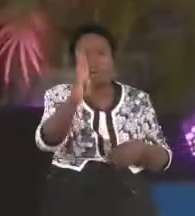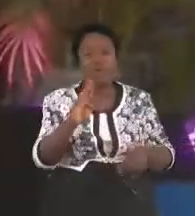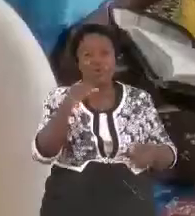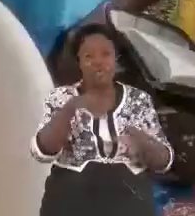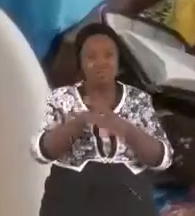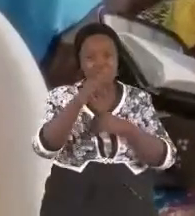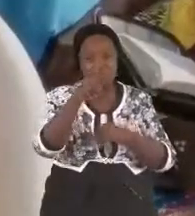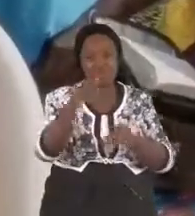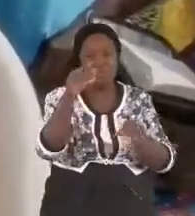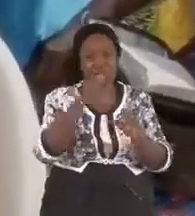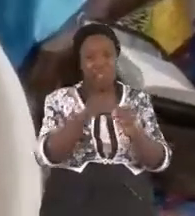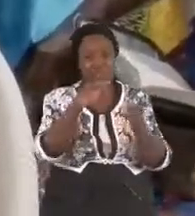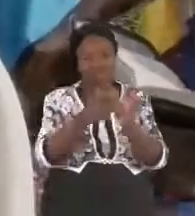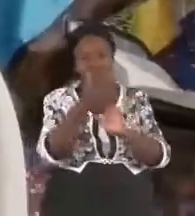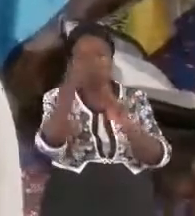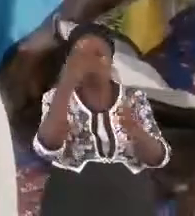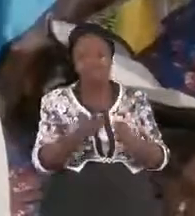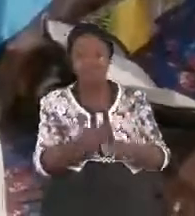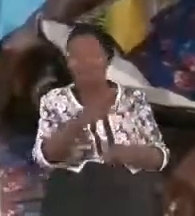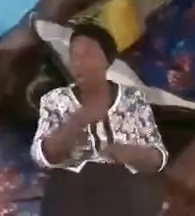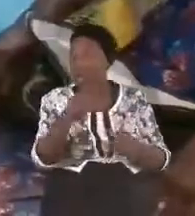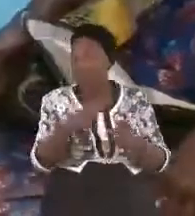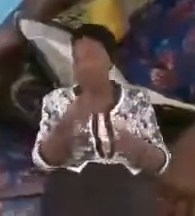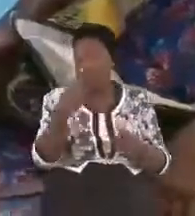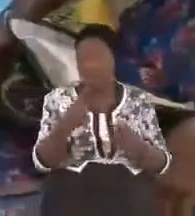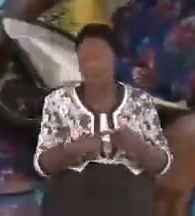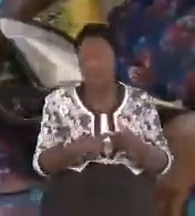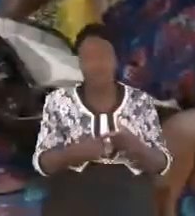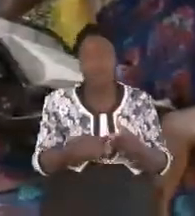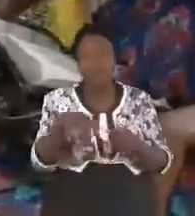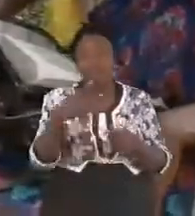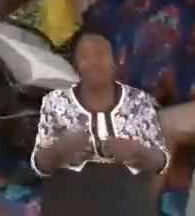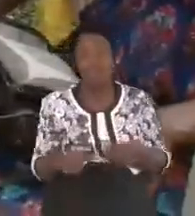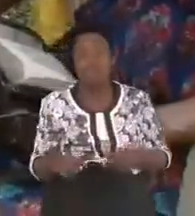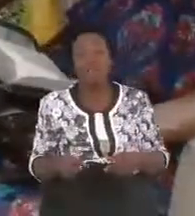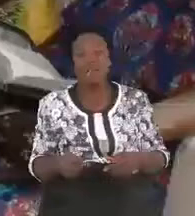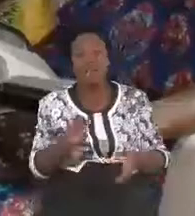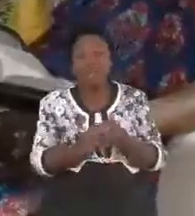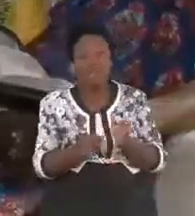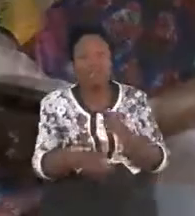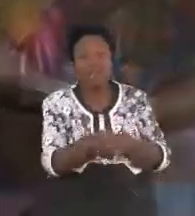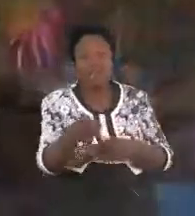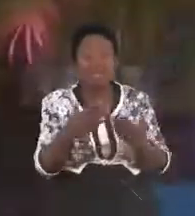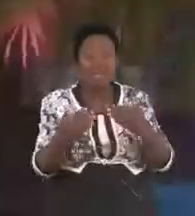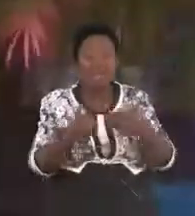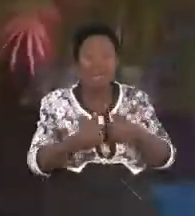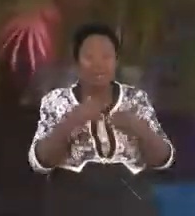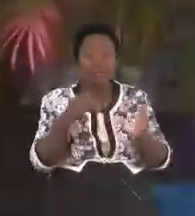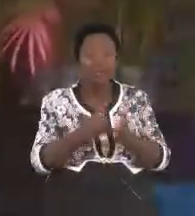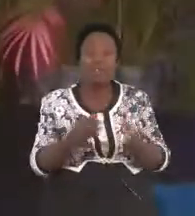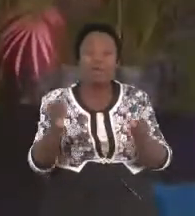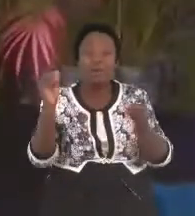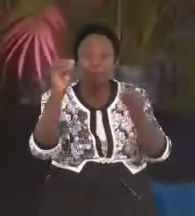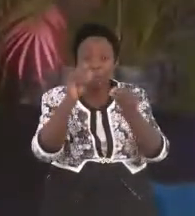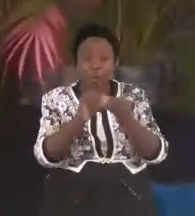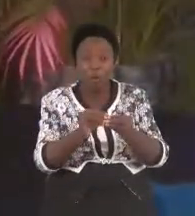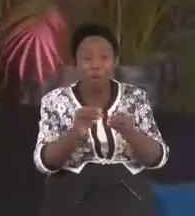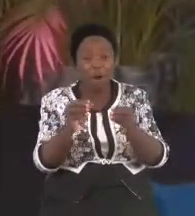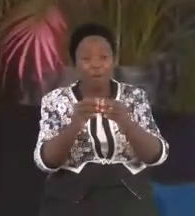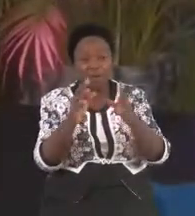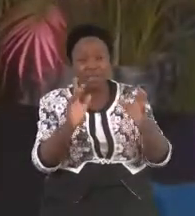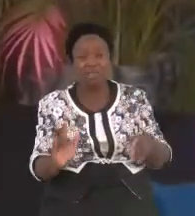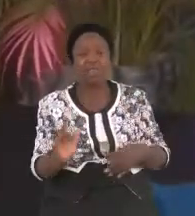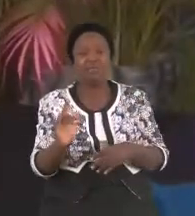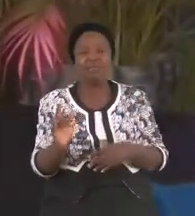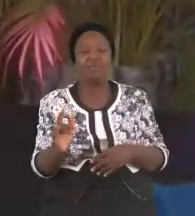Jesus' name. And then that they might have it more abundantly.